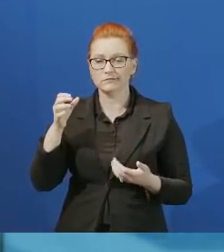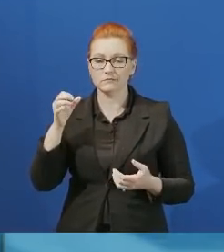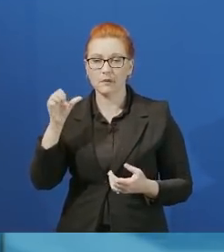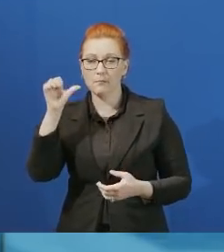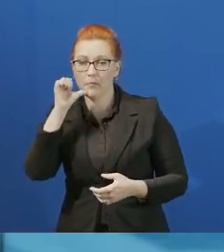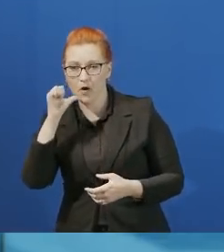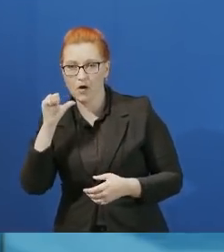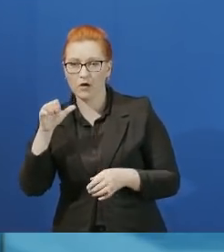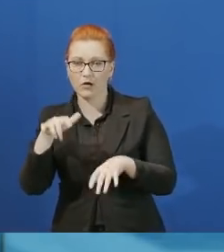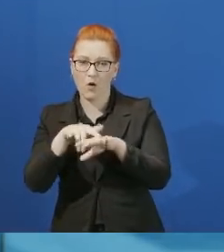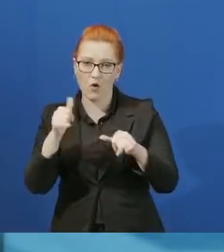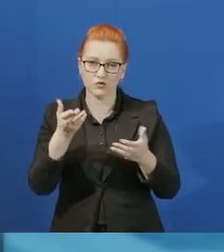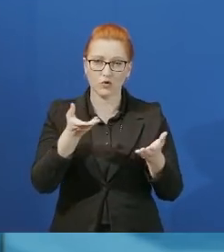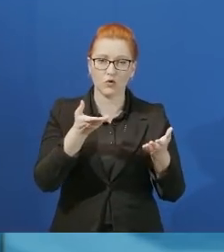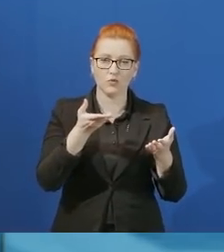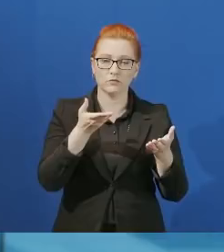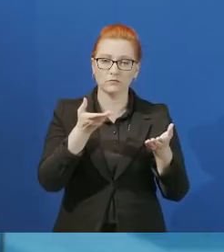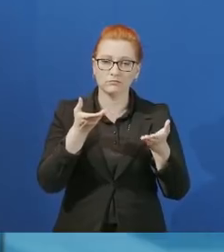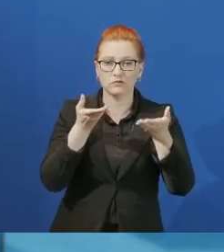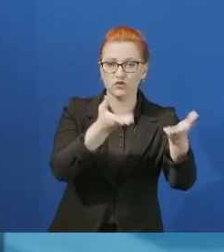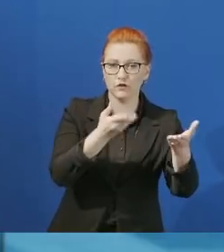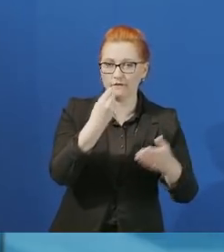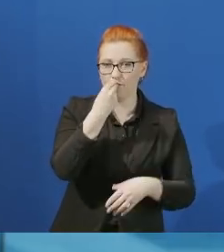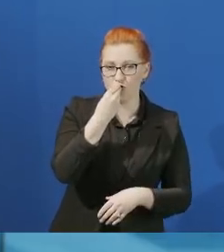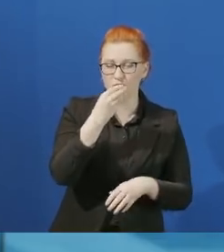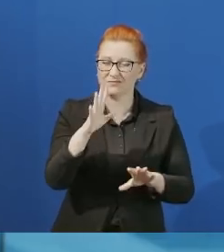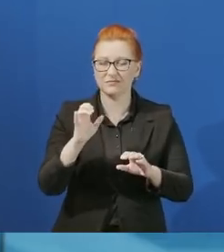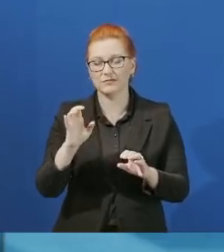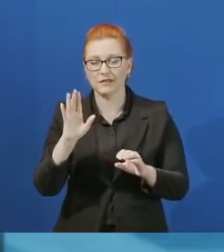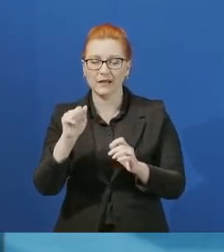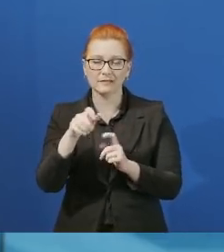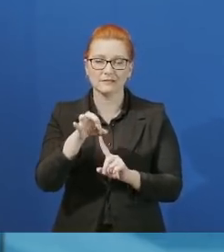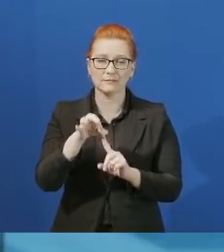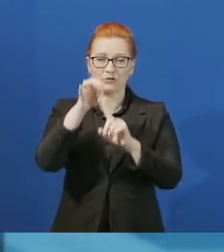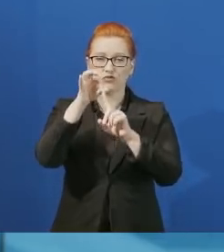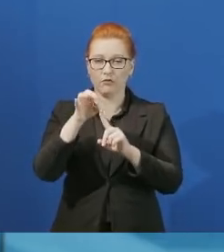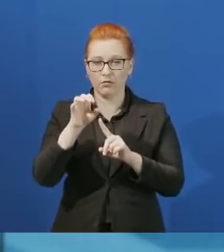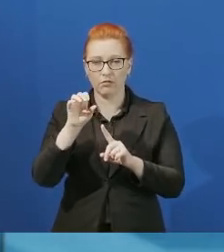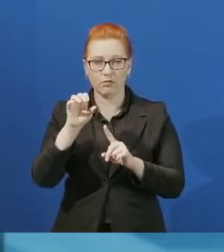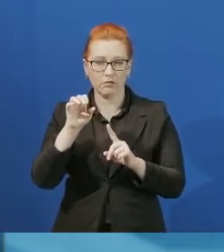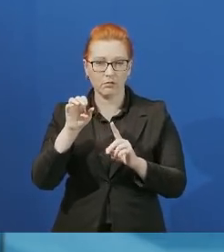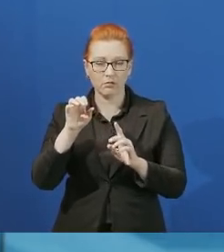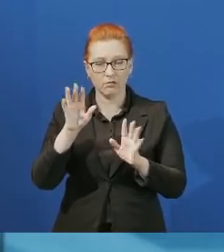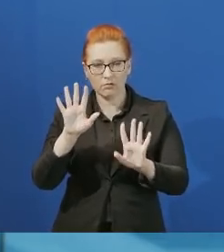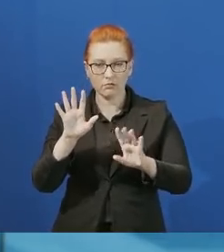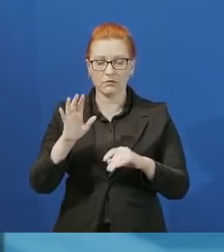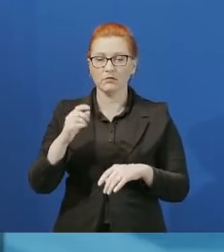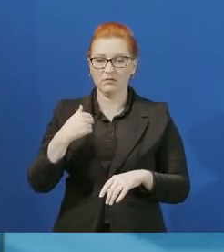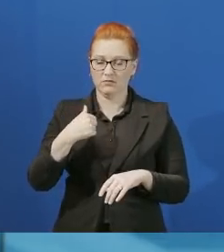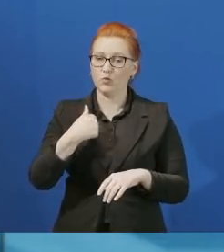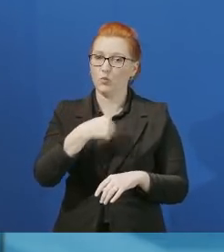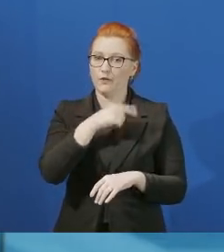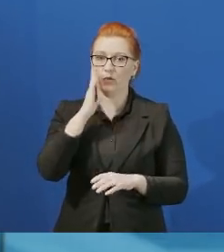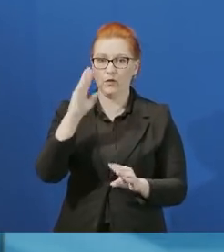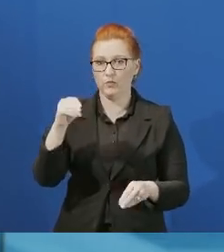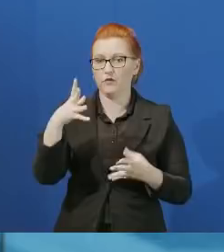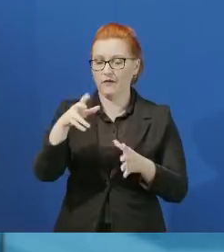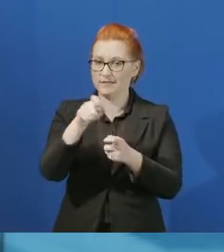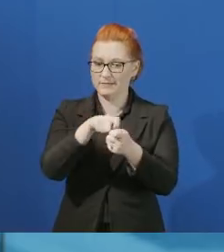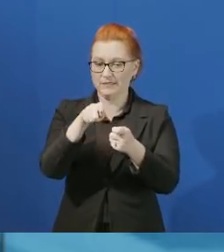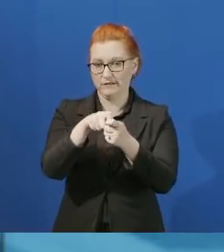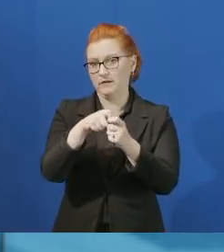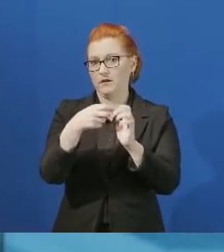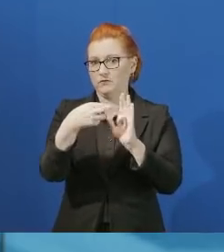hamburgers. Those types of settings will be different, and we'll work with the industry so that they have the guidance. But if you're thinking of a